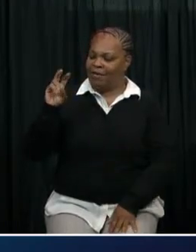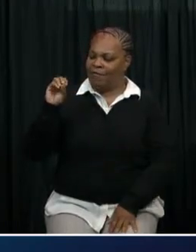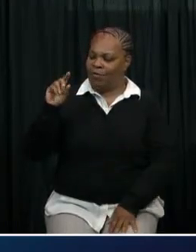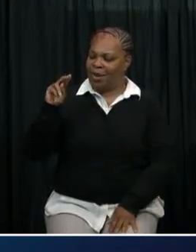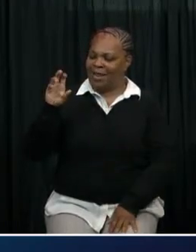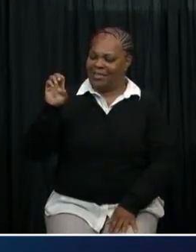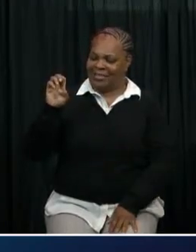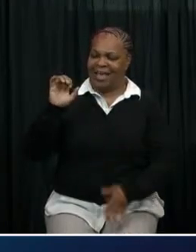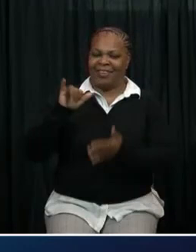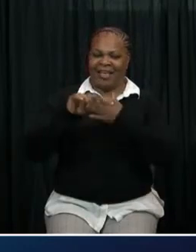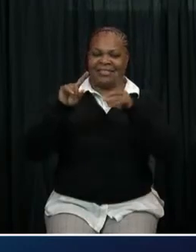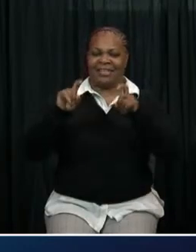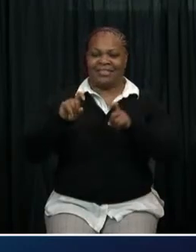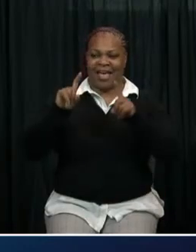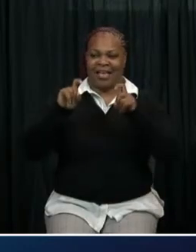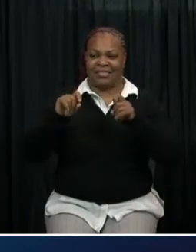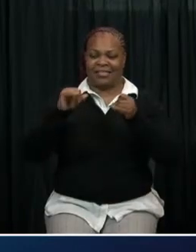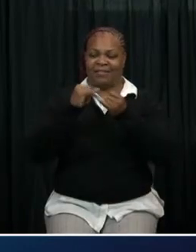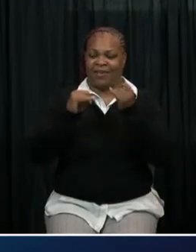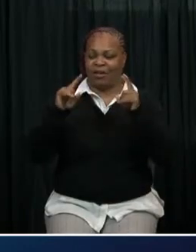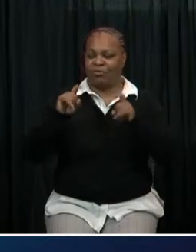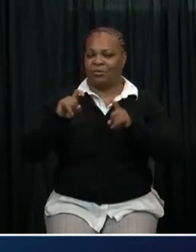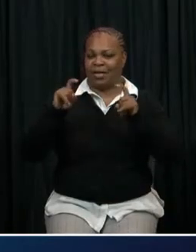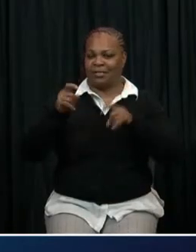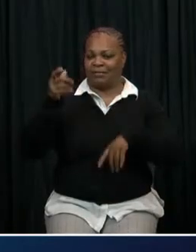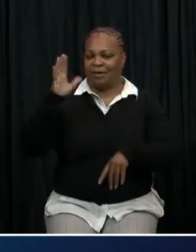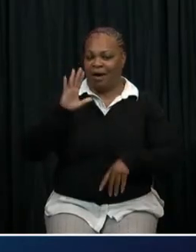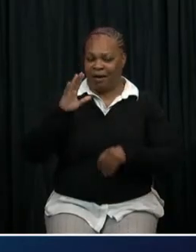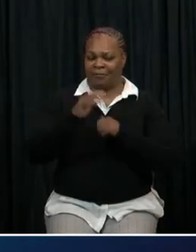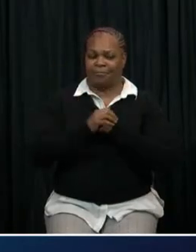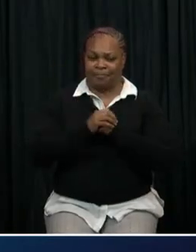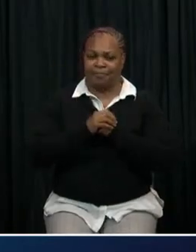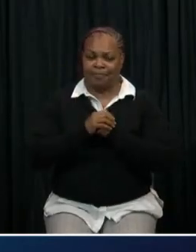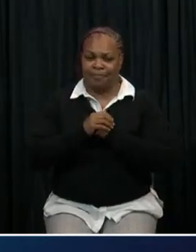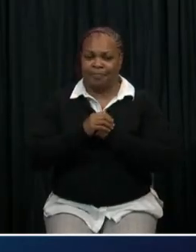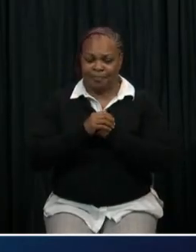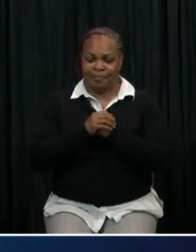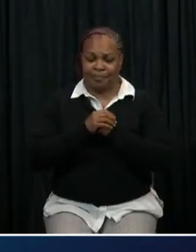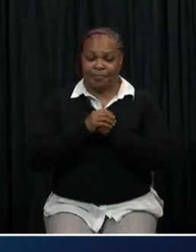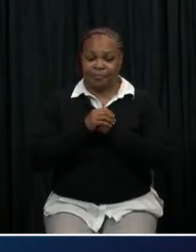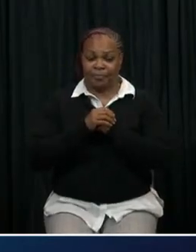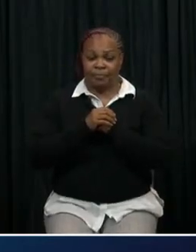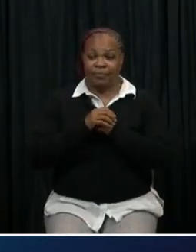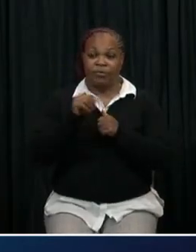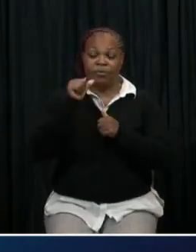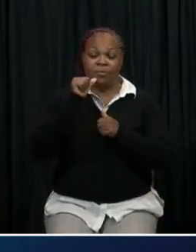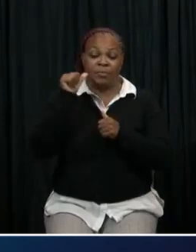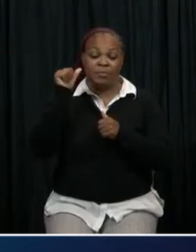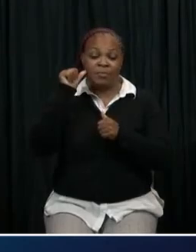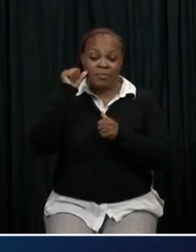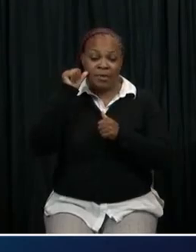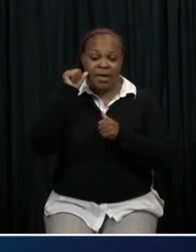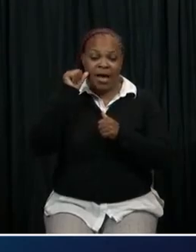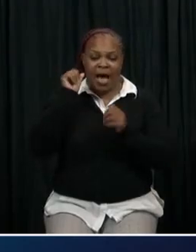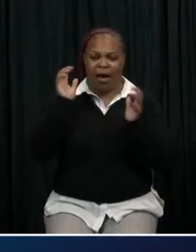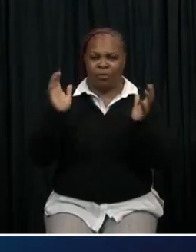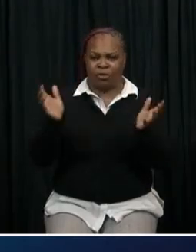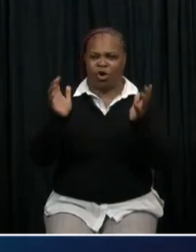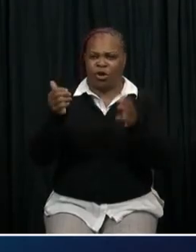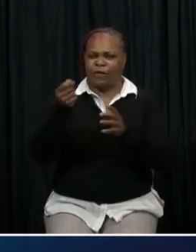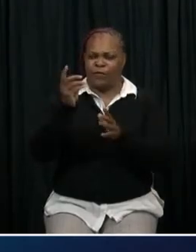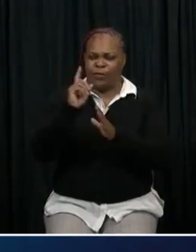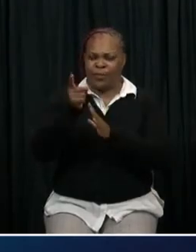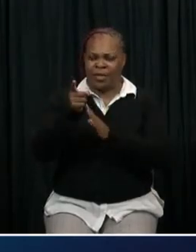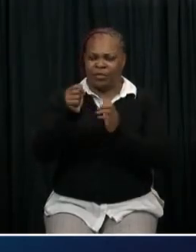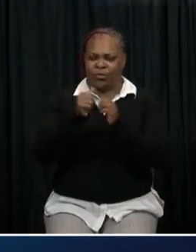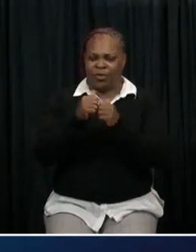character. It came to my mind, Brother Chair. Yesterday, I was talking for just a couple of minutes